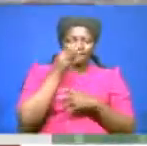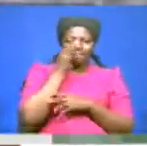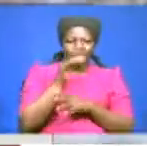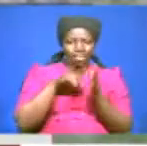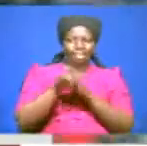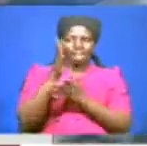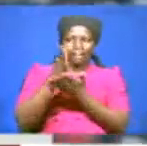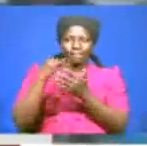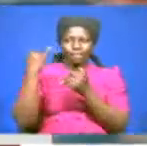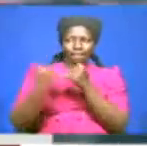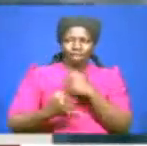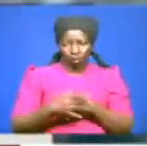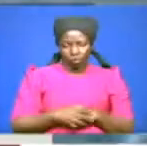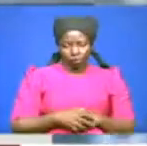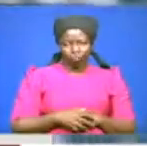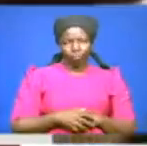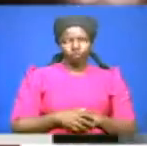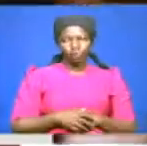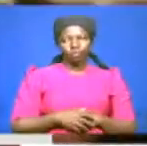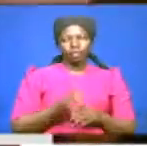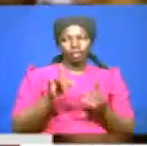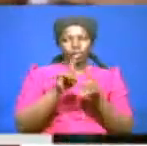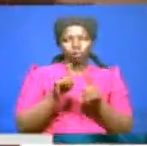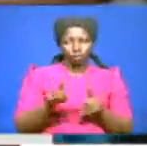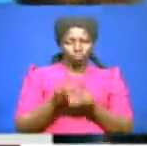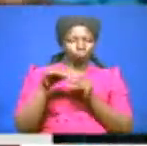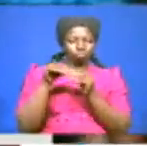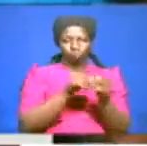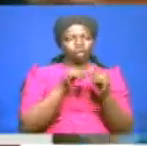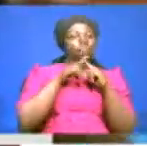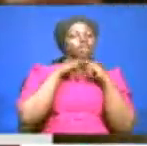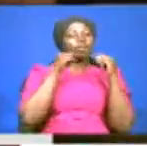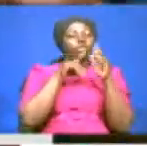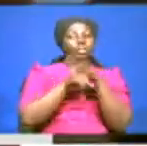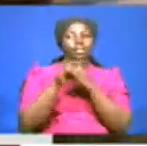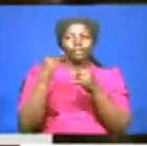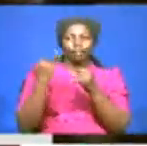5-2 triumph over the hosts in the final. Pele at his peak was something to behold.